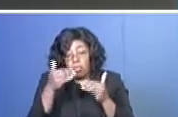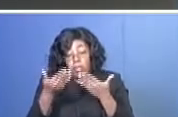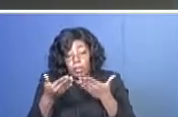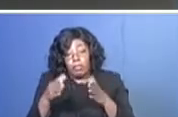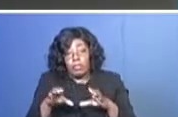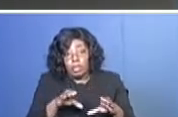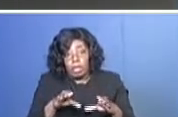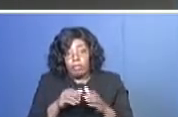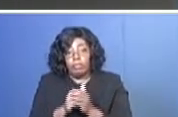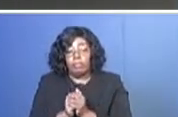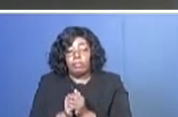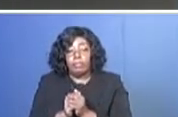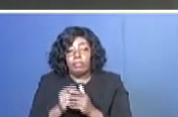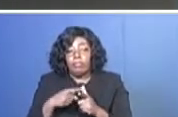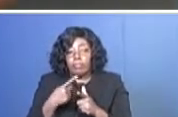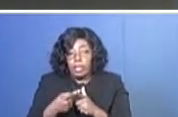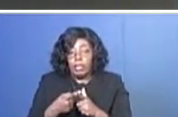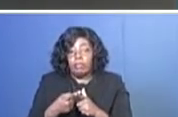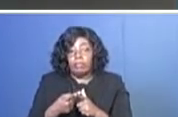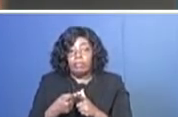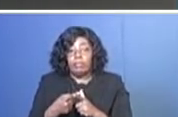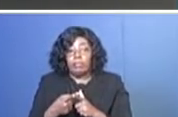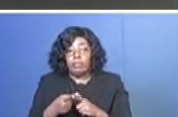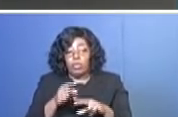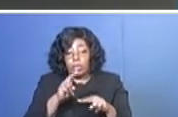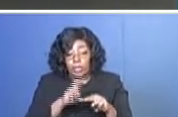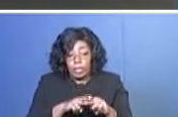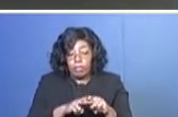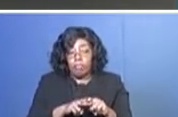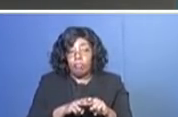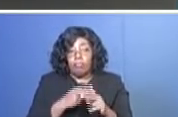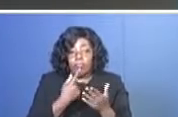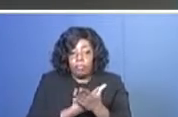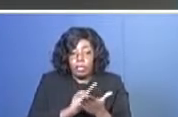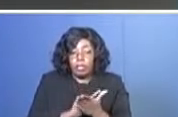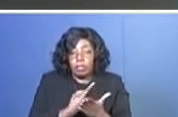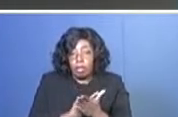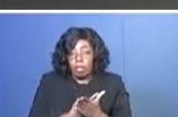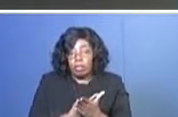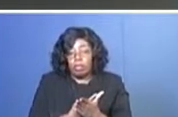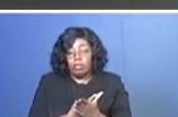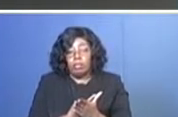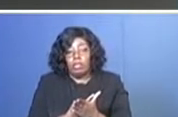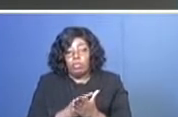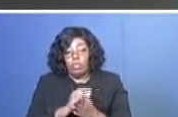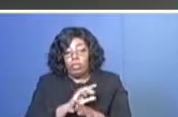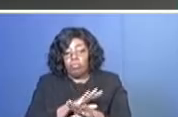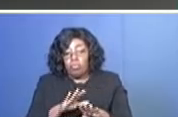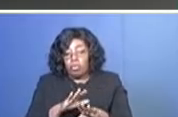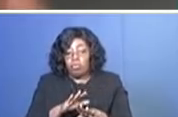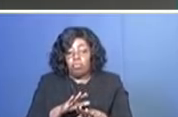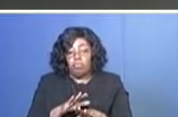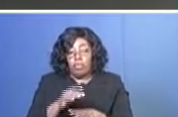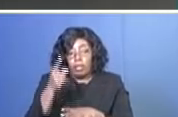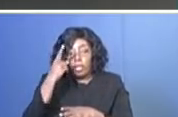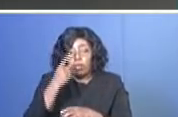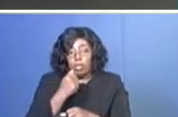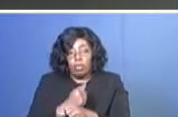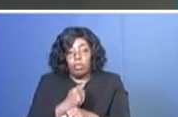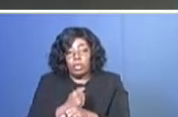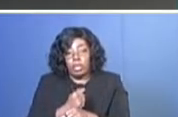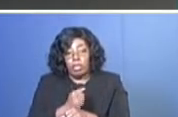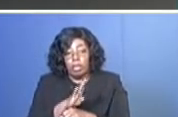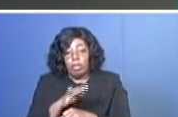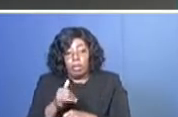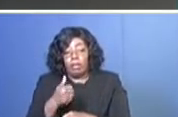time arranged, where we will, sit and have an exchange with them. We don't believe we are operating ultra vires the